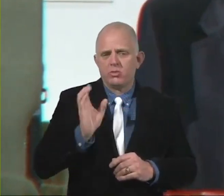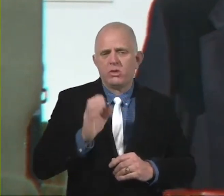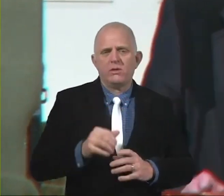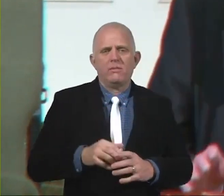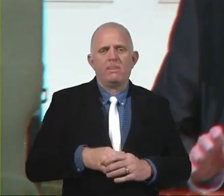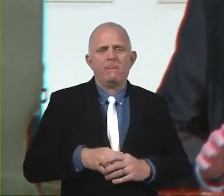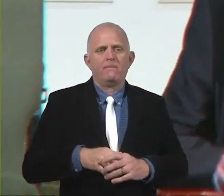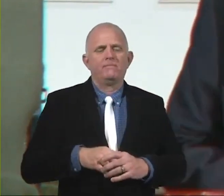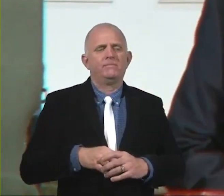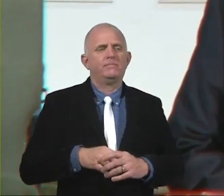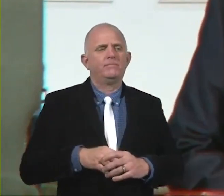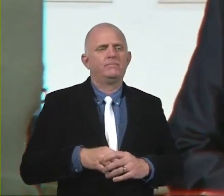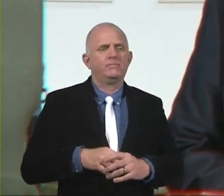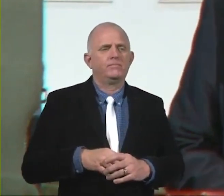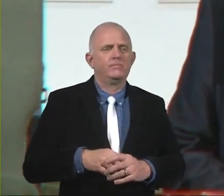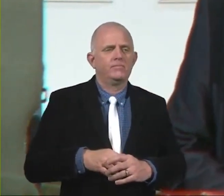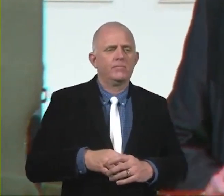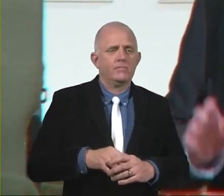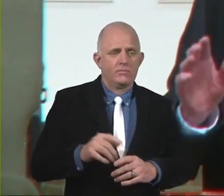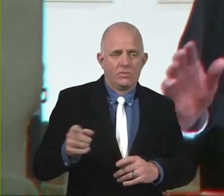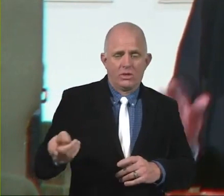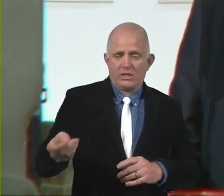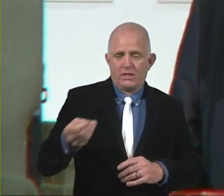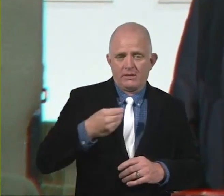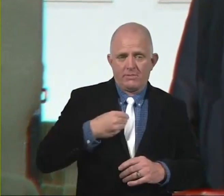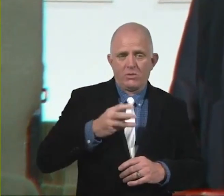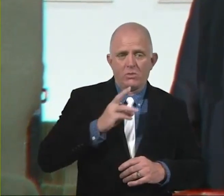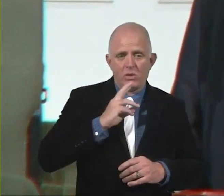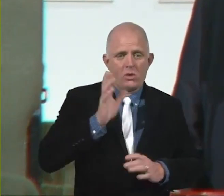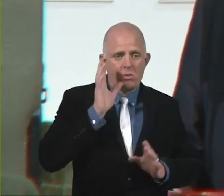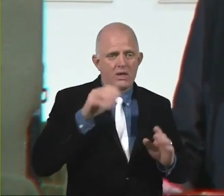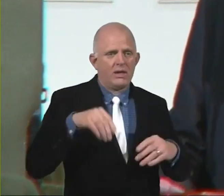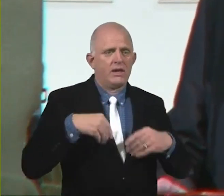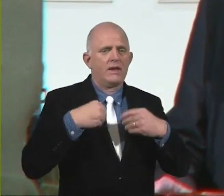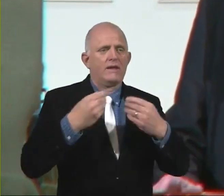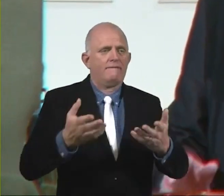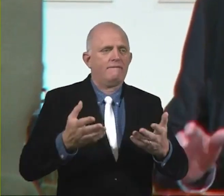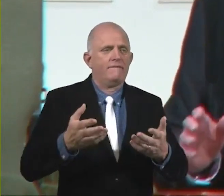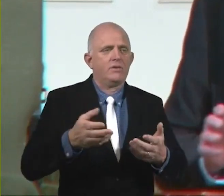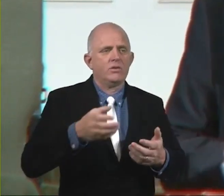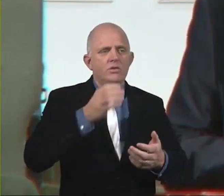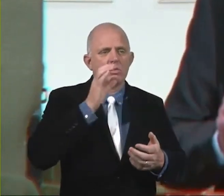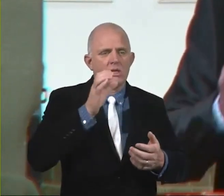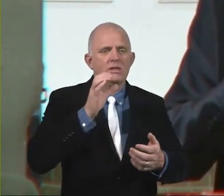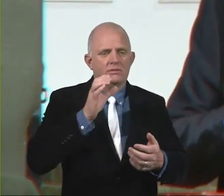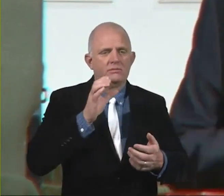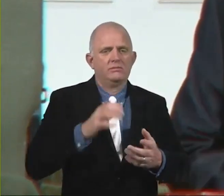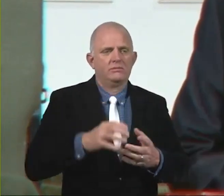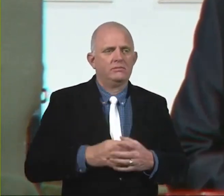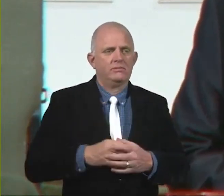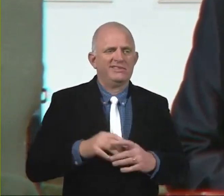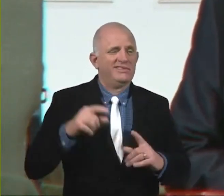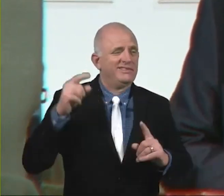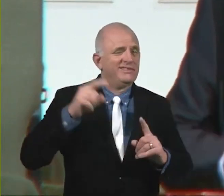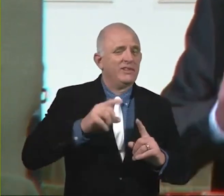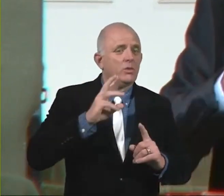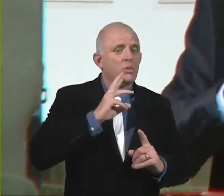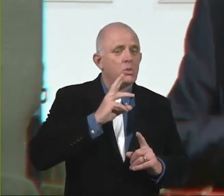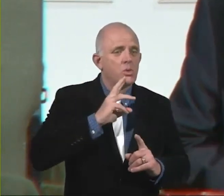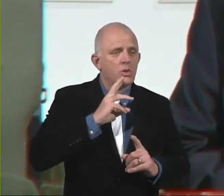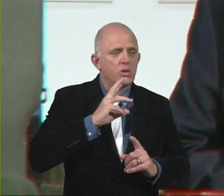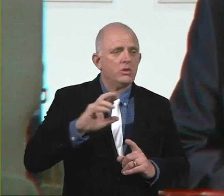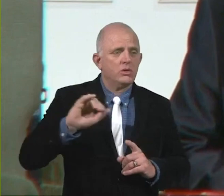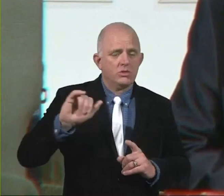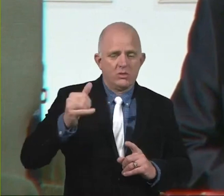And if you will give me a drink, I'll give you a drink. And this water that Jacob gave you and